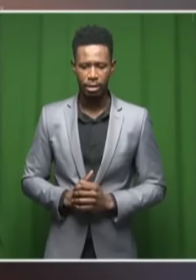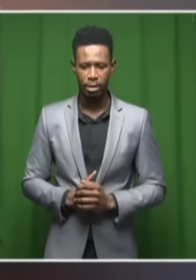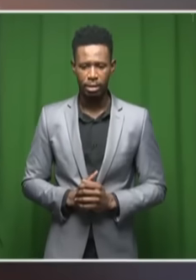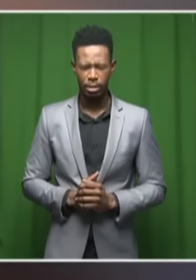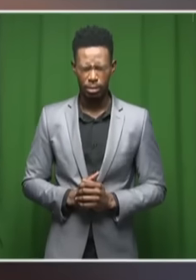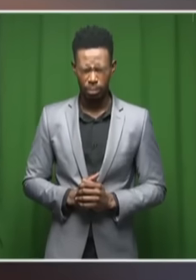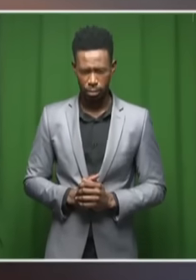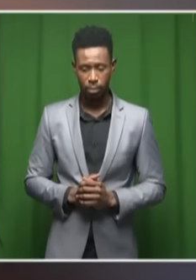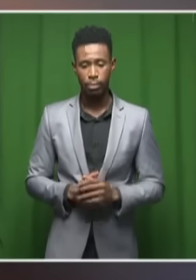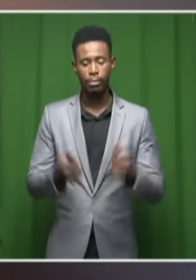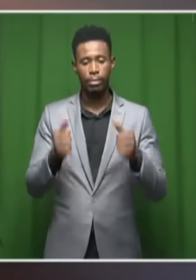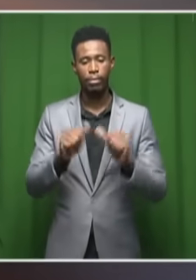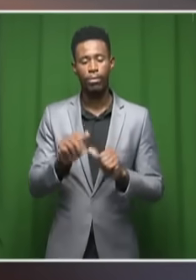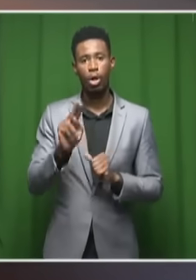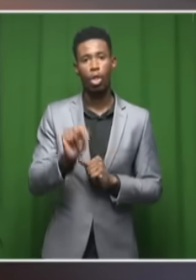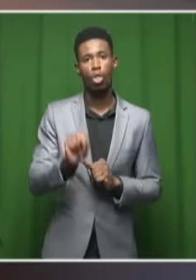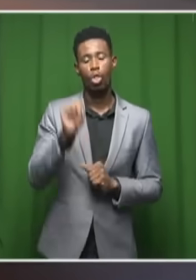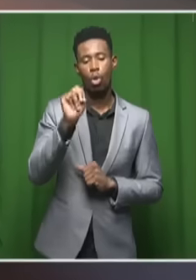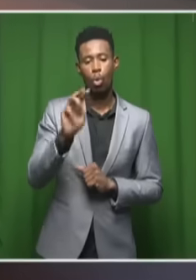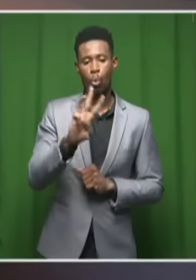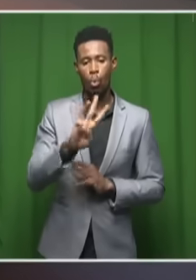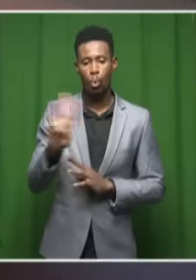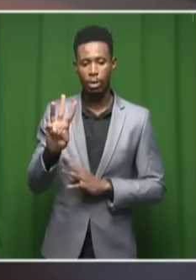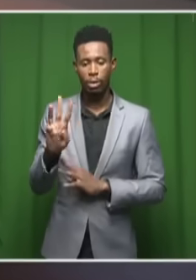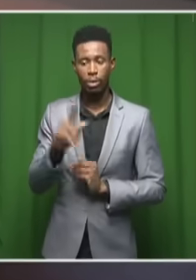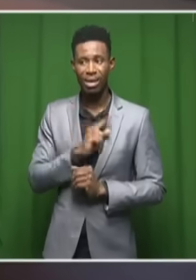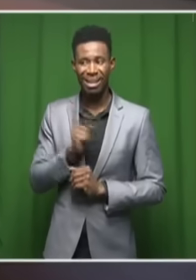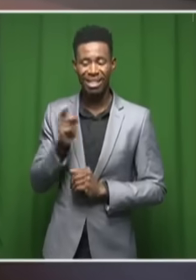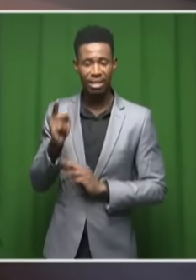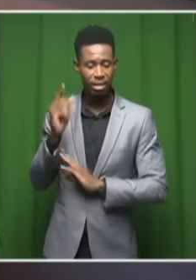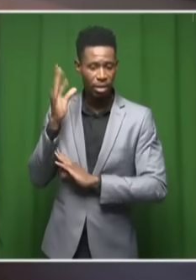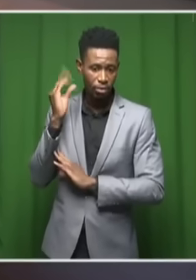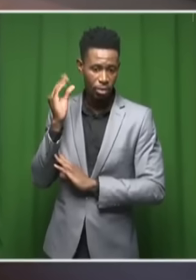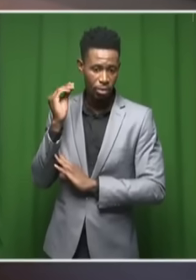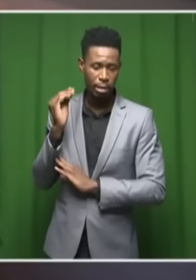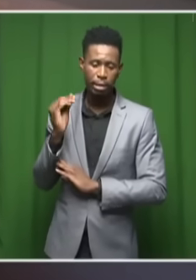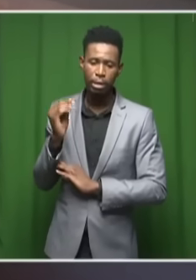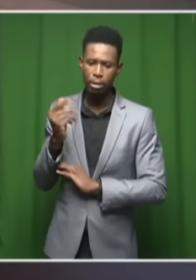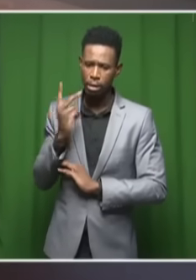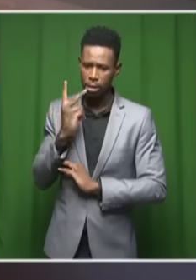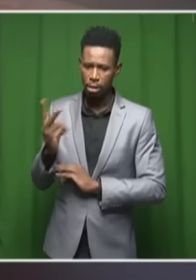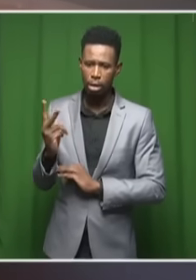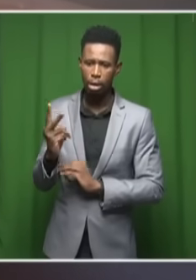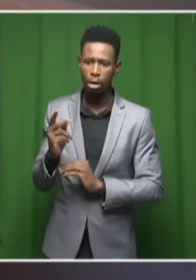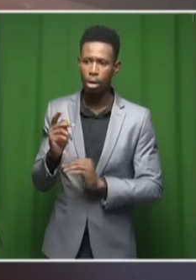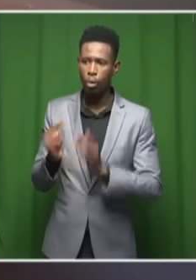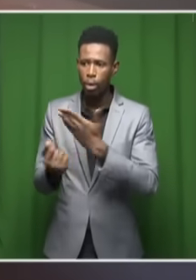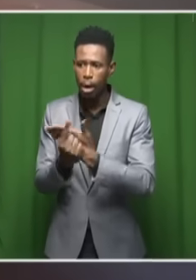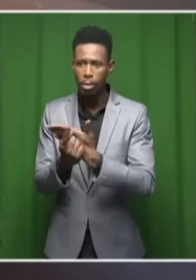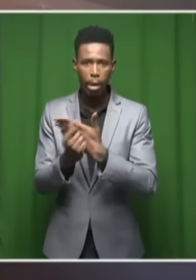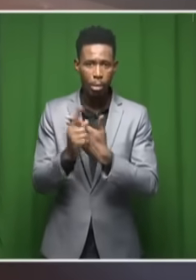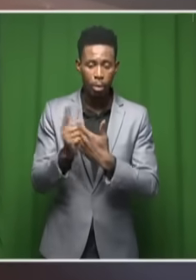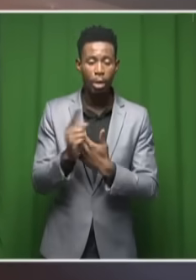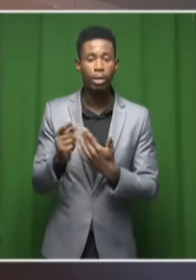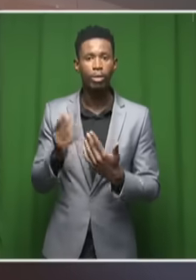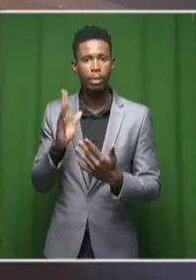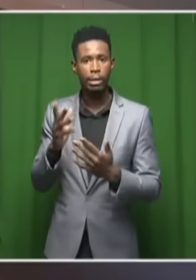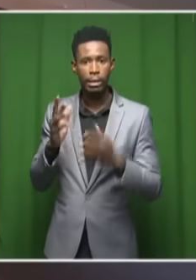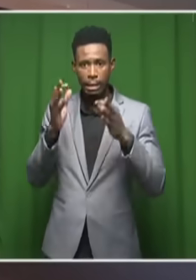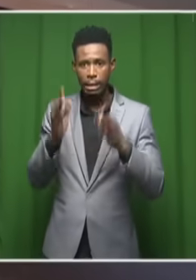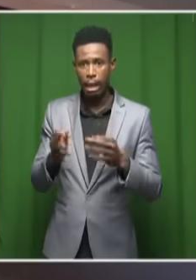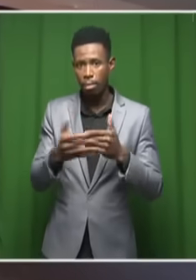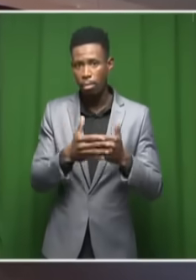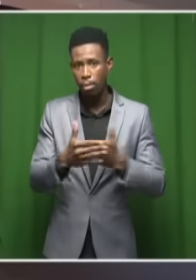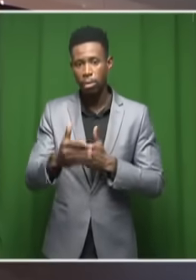We are moving on to the Northwest Province now, because these data, obviously reflect some of the facts and figures at this point. It's going to determine what the